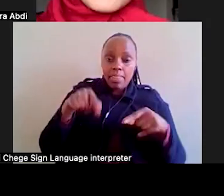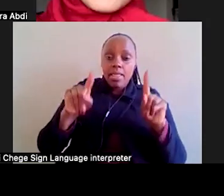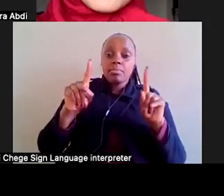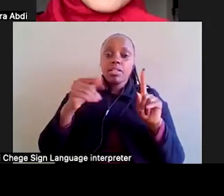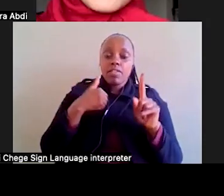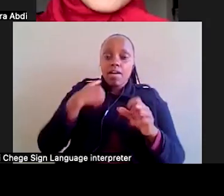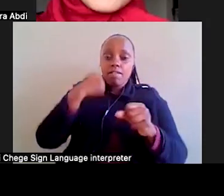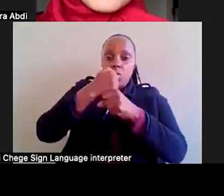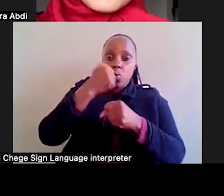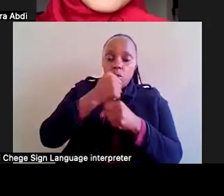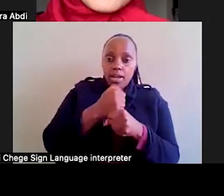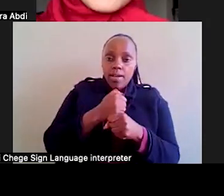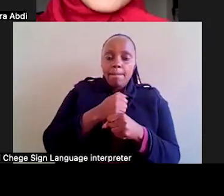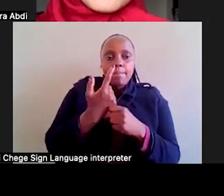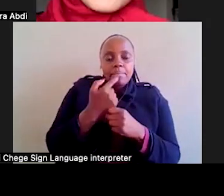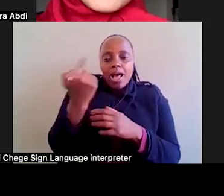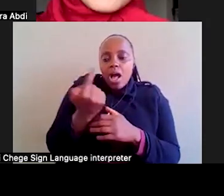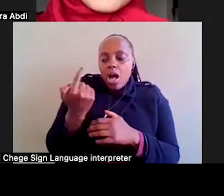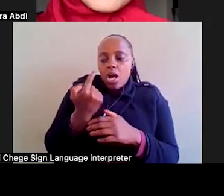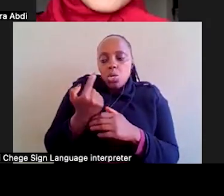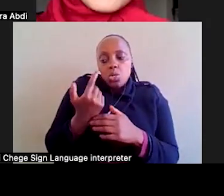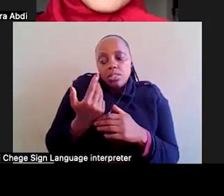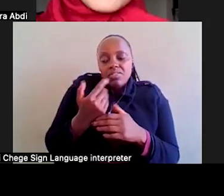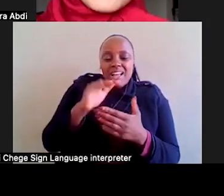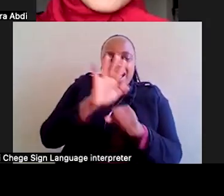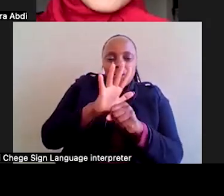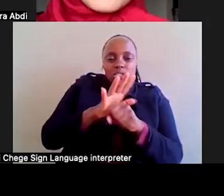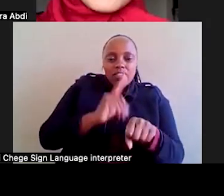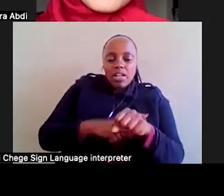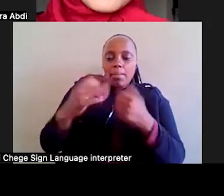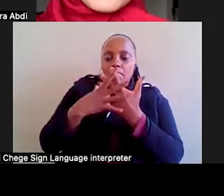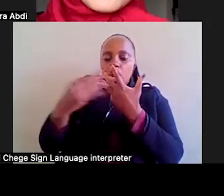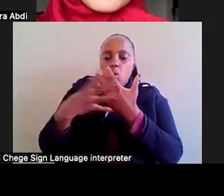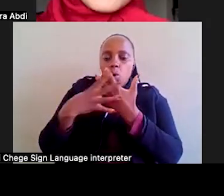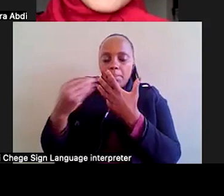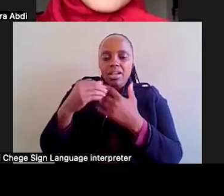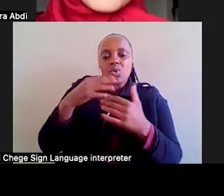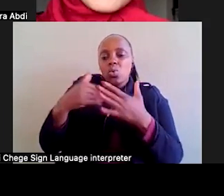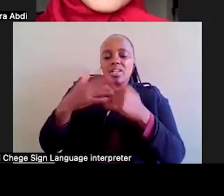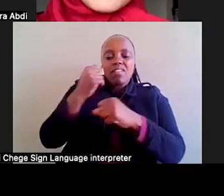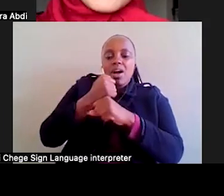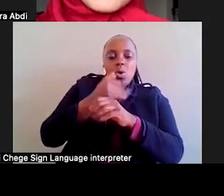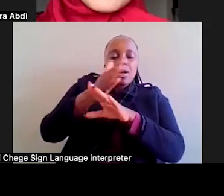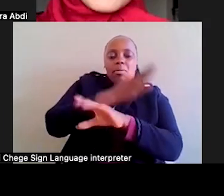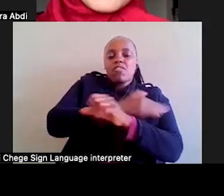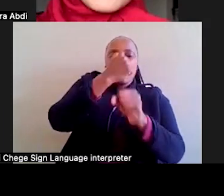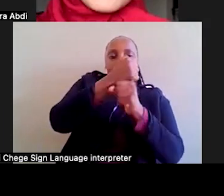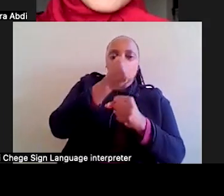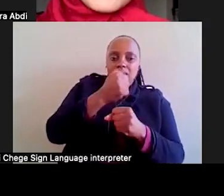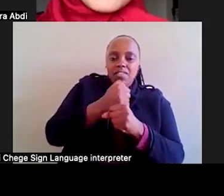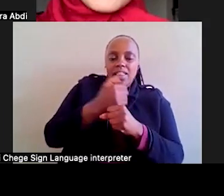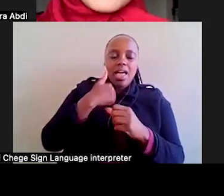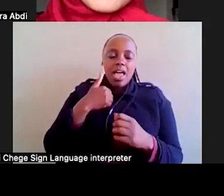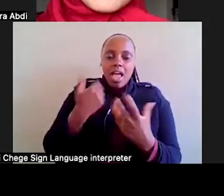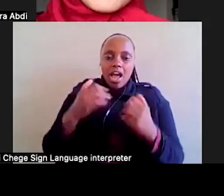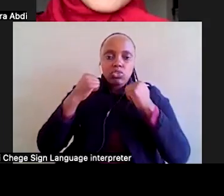been working in silos, sometimes, if not in most cases, duplicating efforts, and also lacking the strength in a